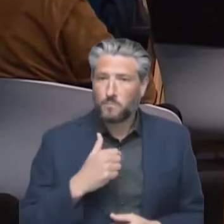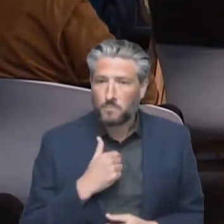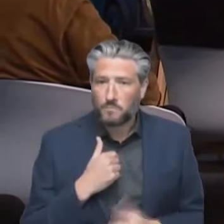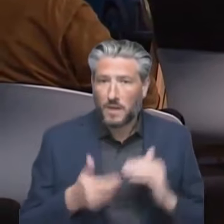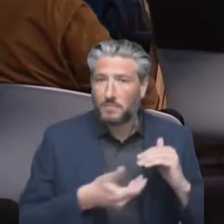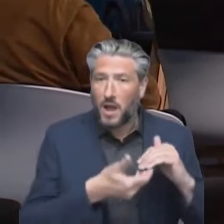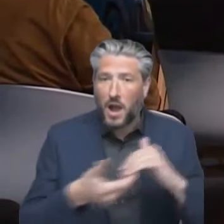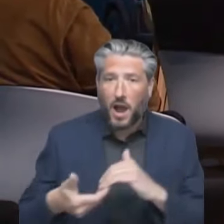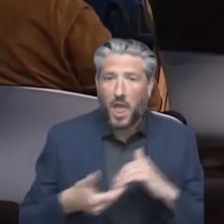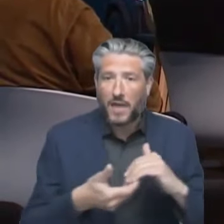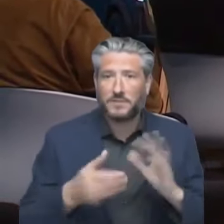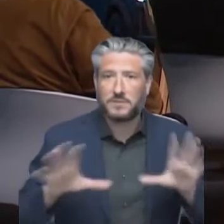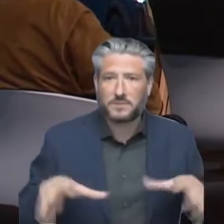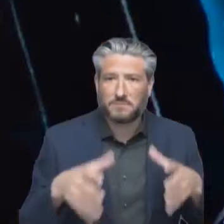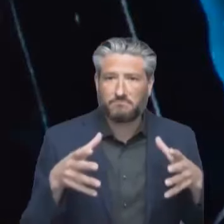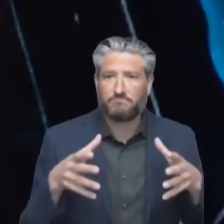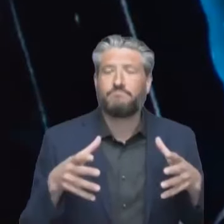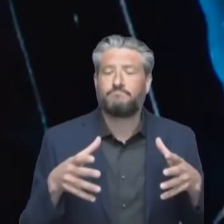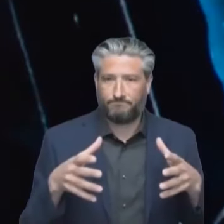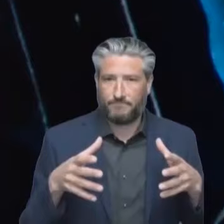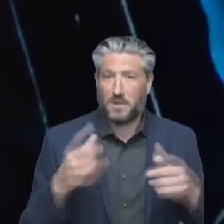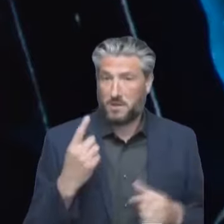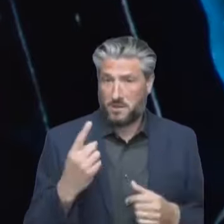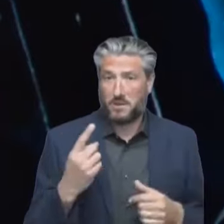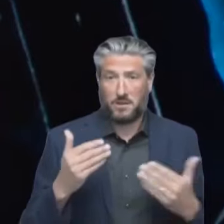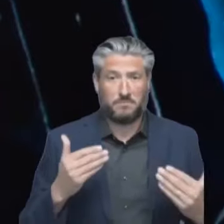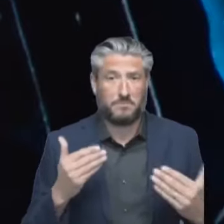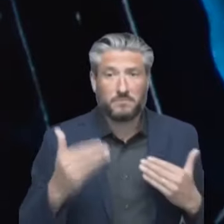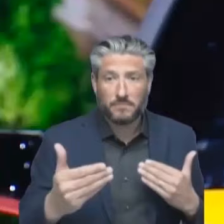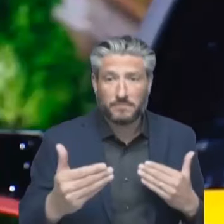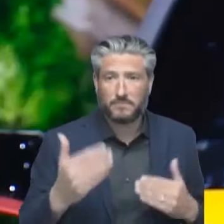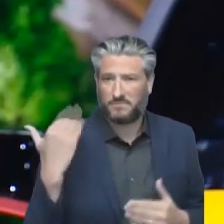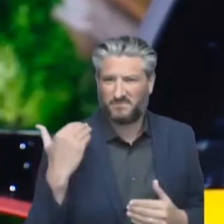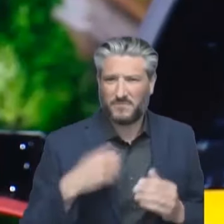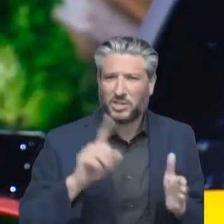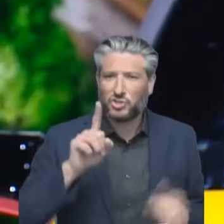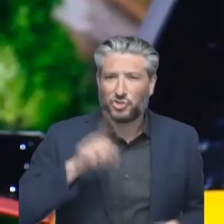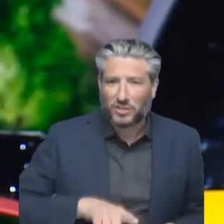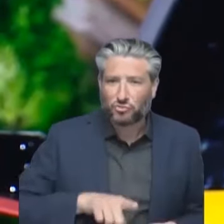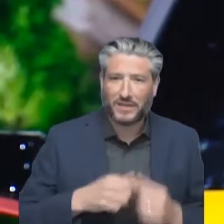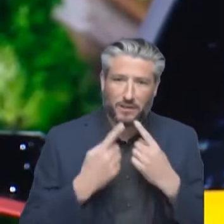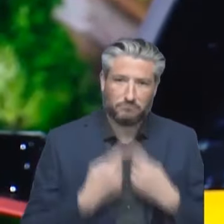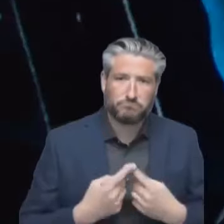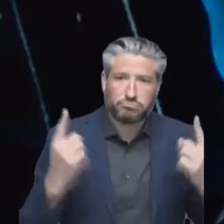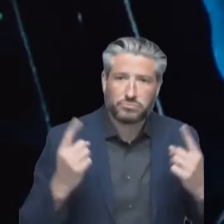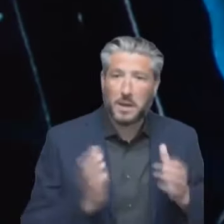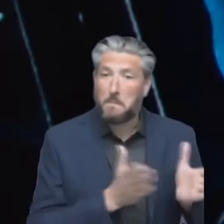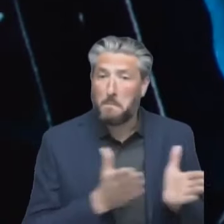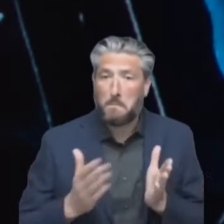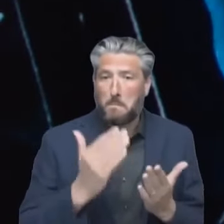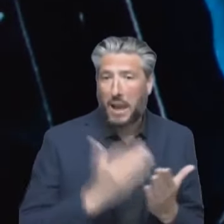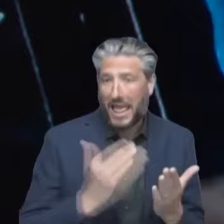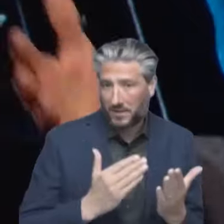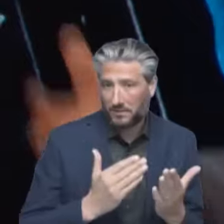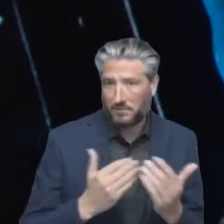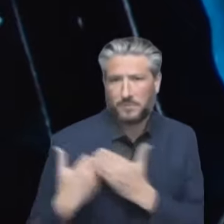step further. And the Renaulution plan announced mid-January by Luca De Meo has once again demonstrated the importance of the Alliance within